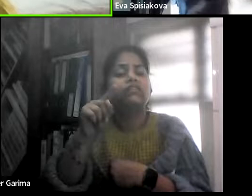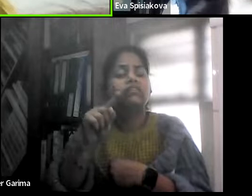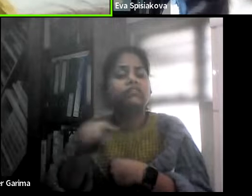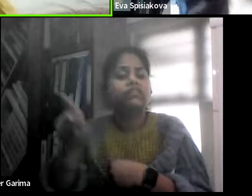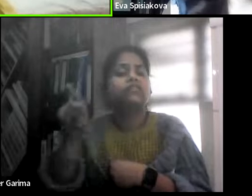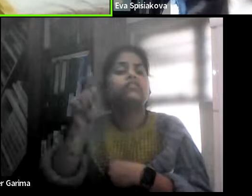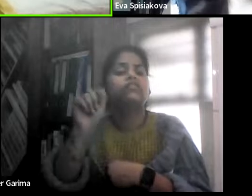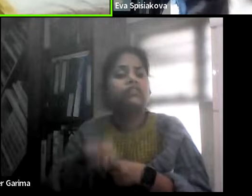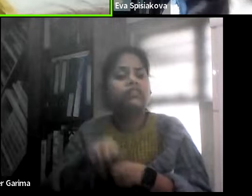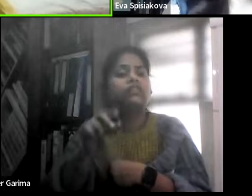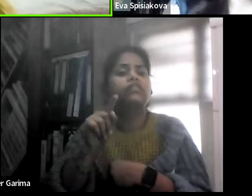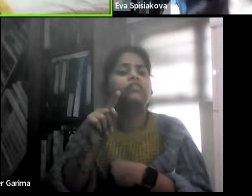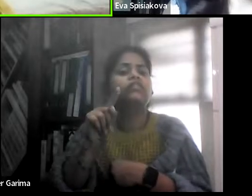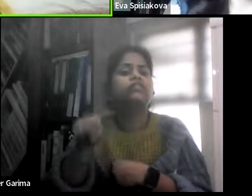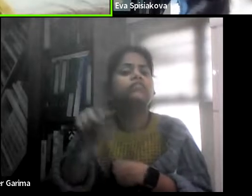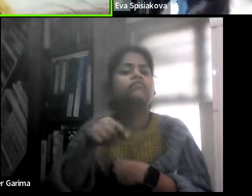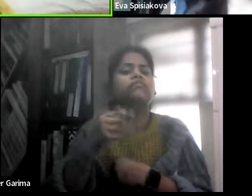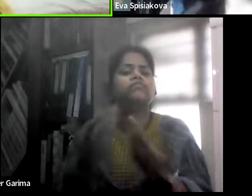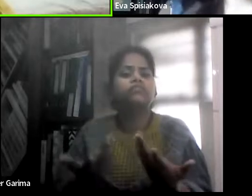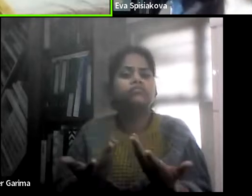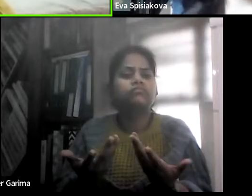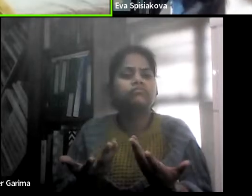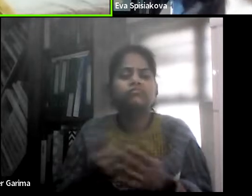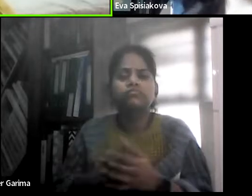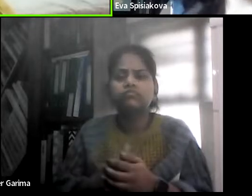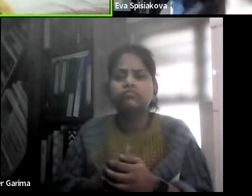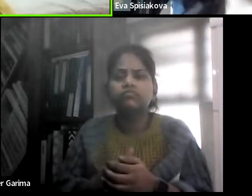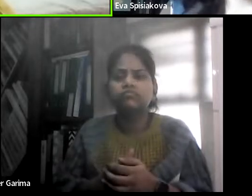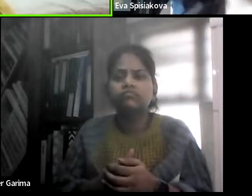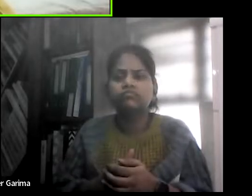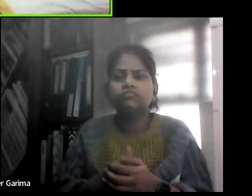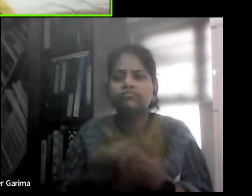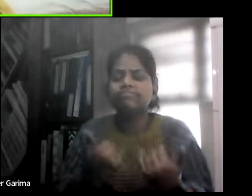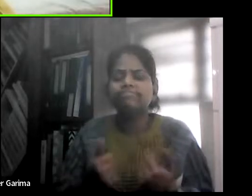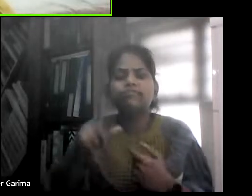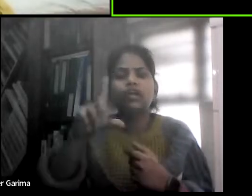Eva. Is Lorna here by any chance?